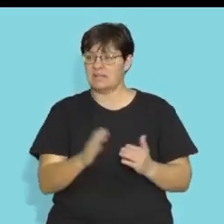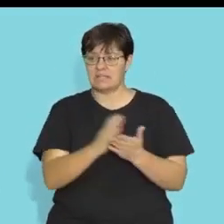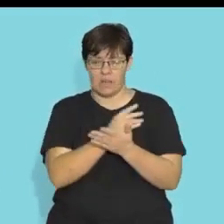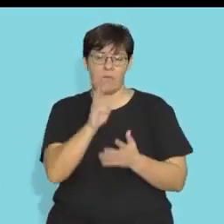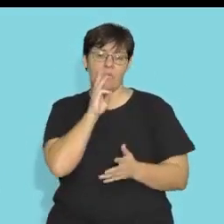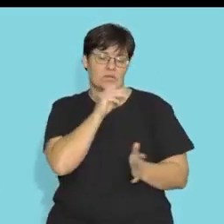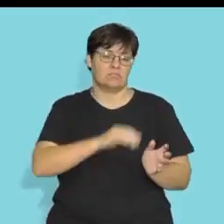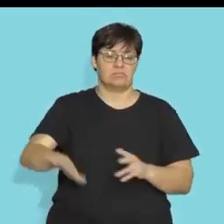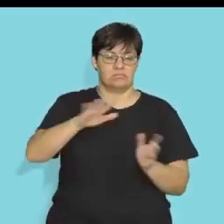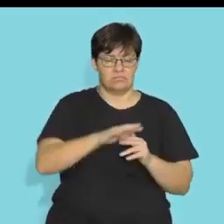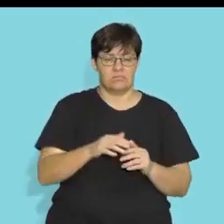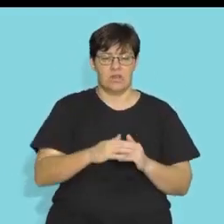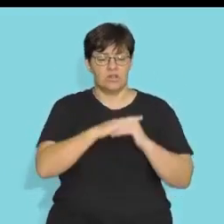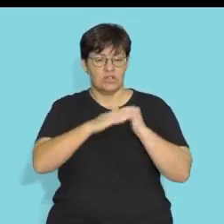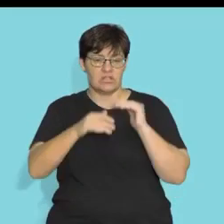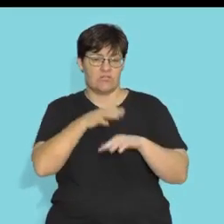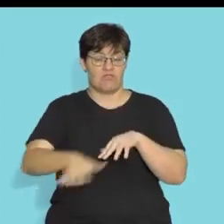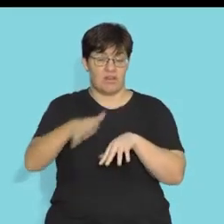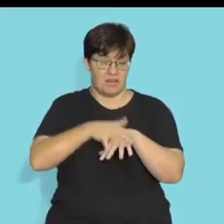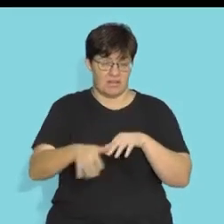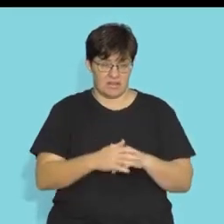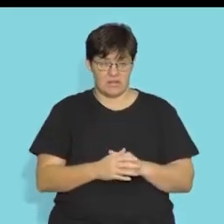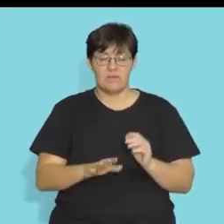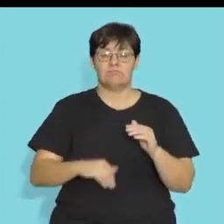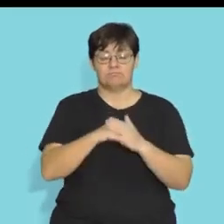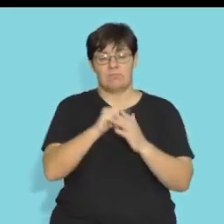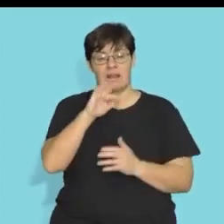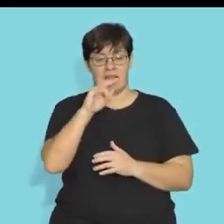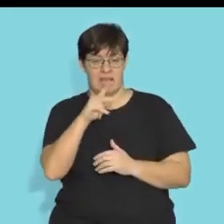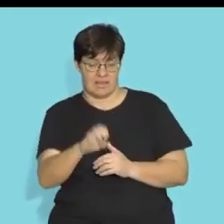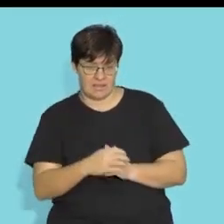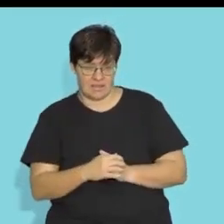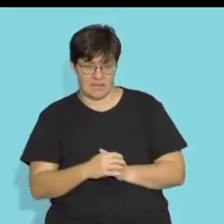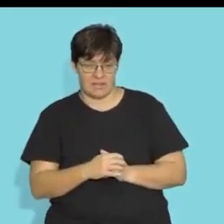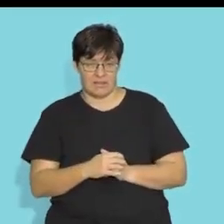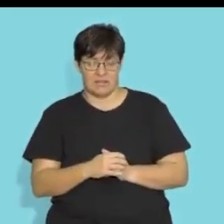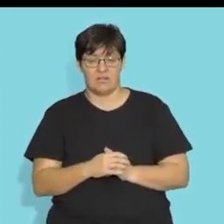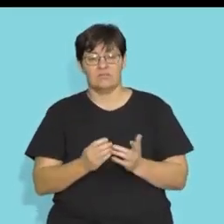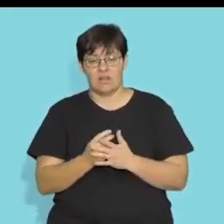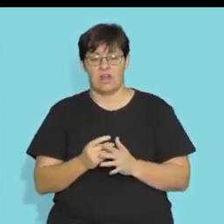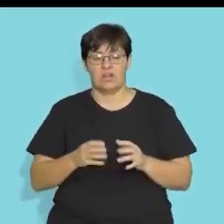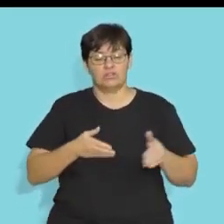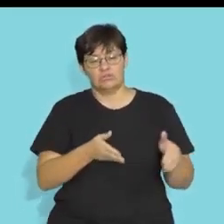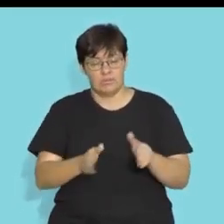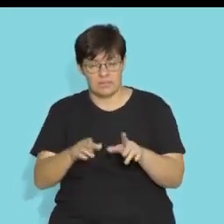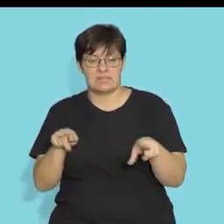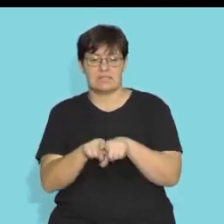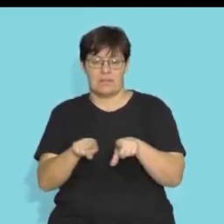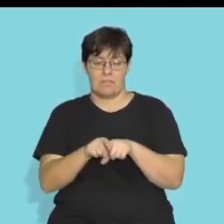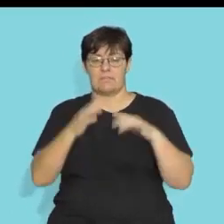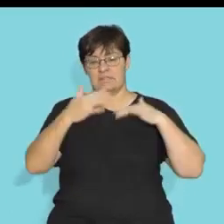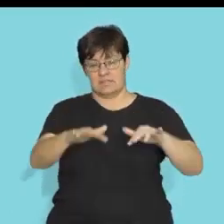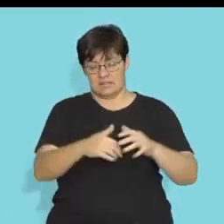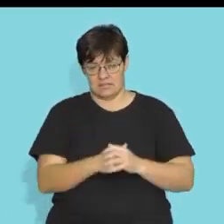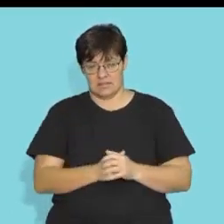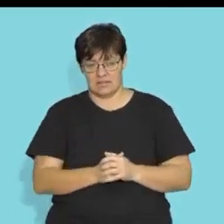some of the water runs off, and that is called surface runoff. And that fills up into our lakes, it fills off and runs off into our streams as